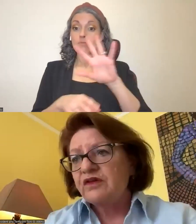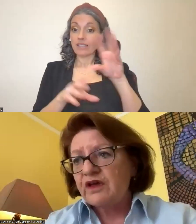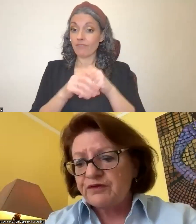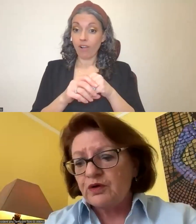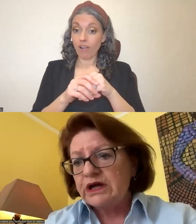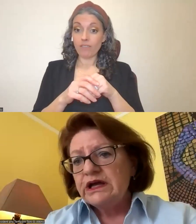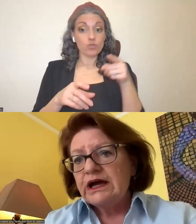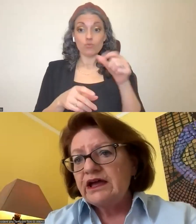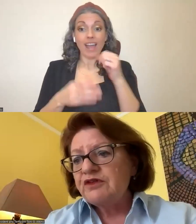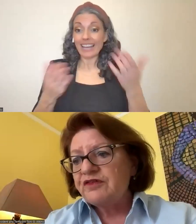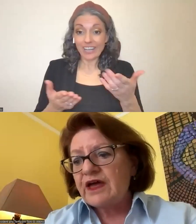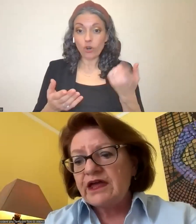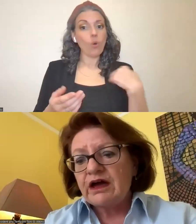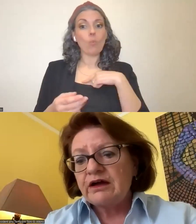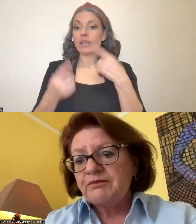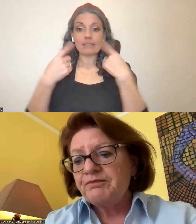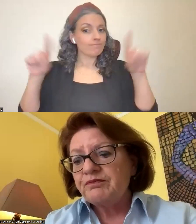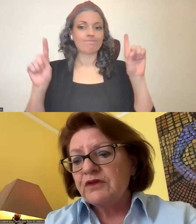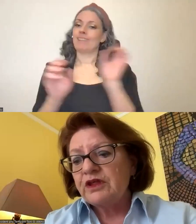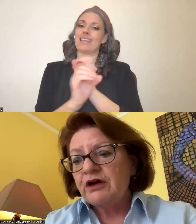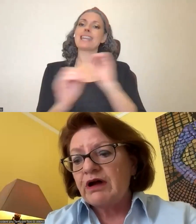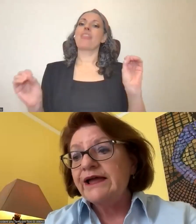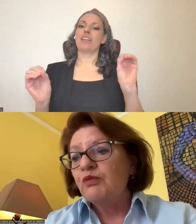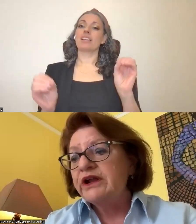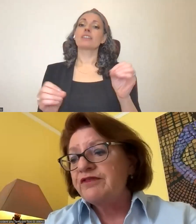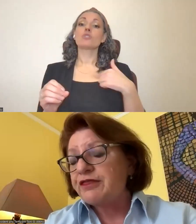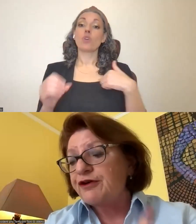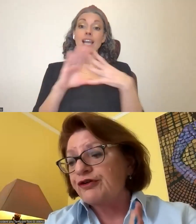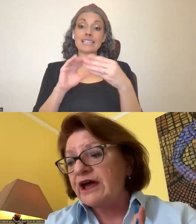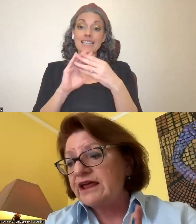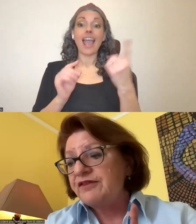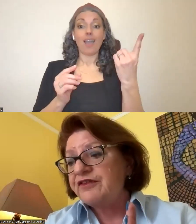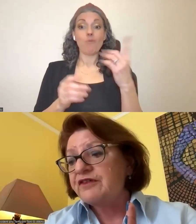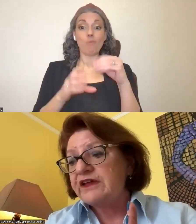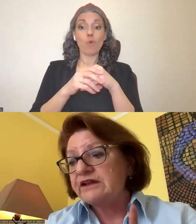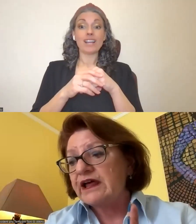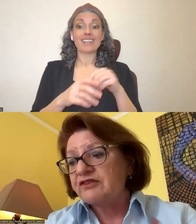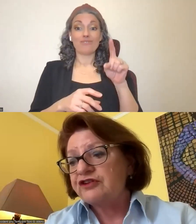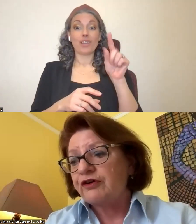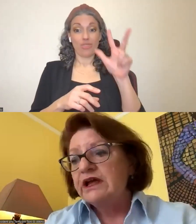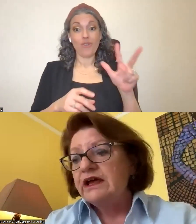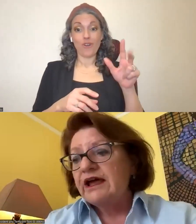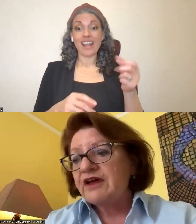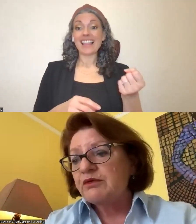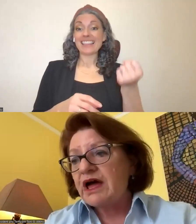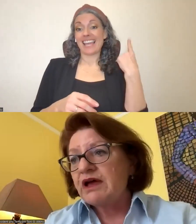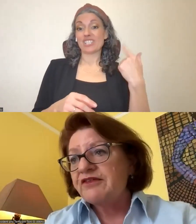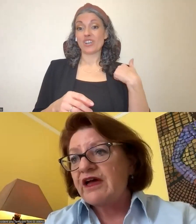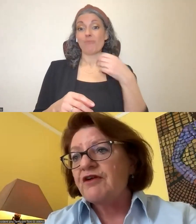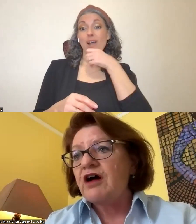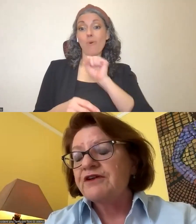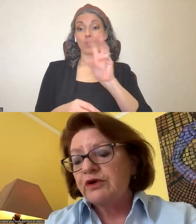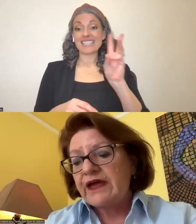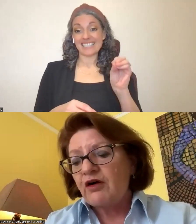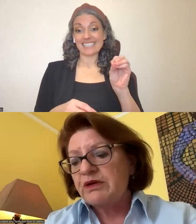be successful. I have to say, you know, I am one of that third. I hit 60 last year. As I remind my